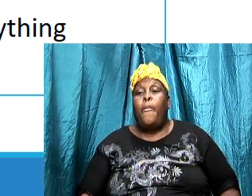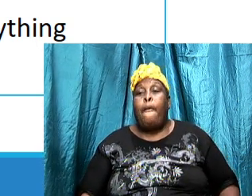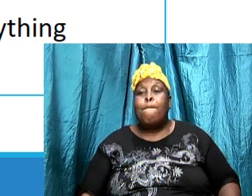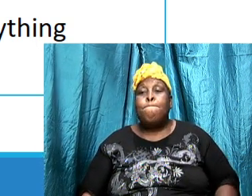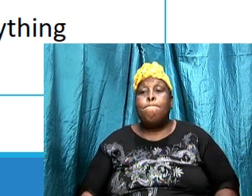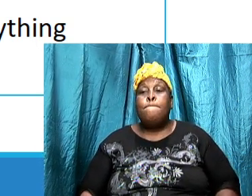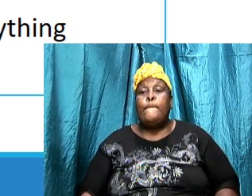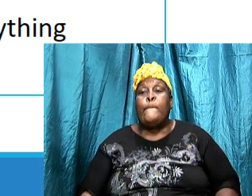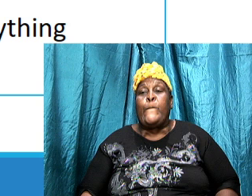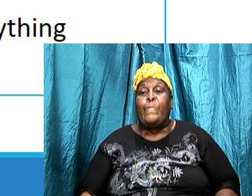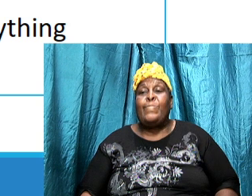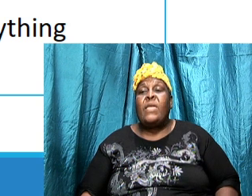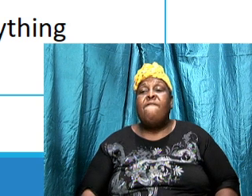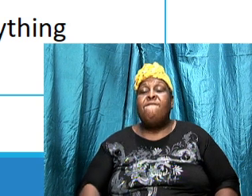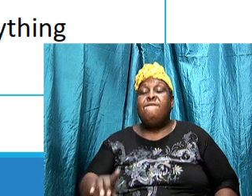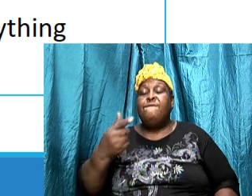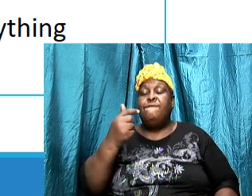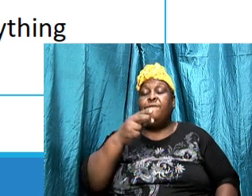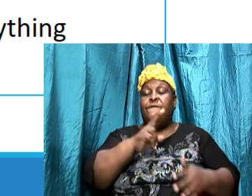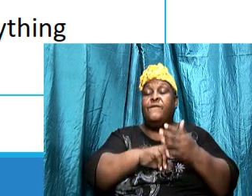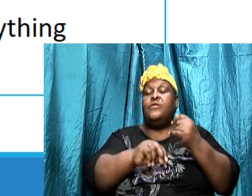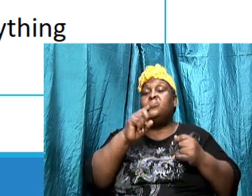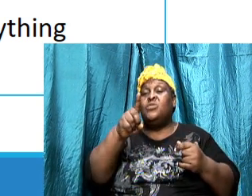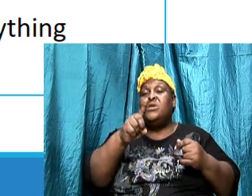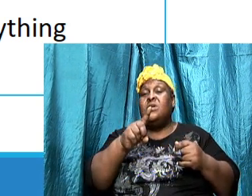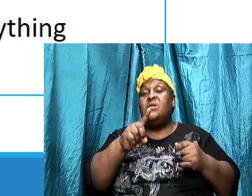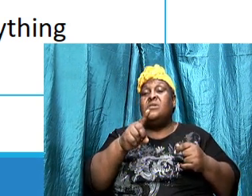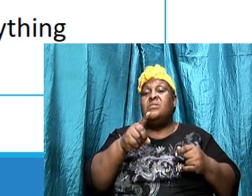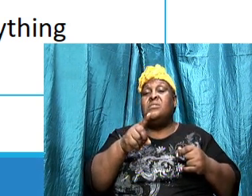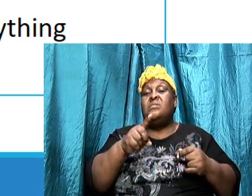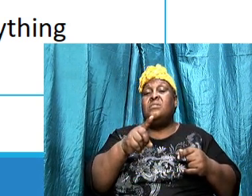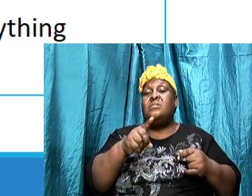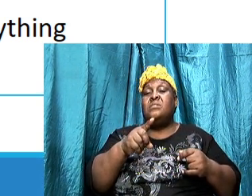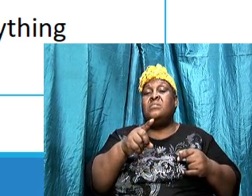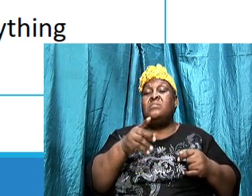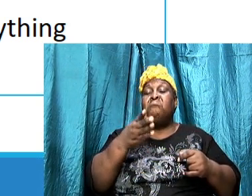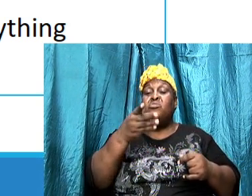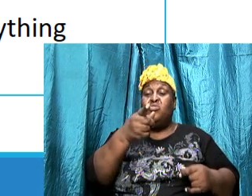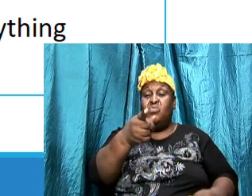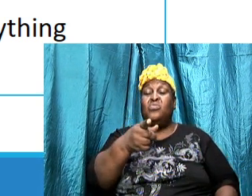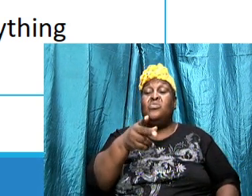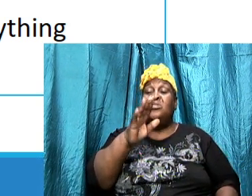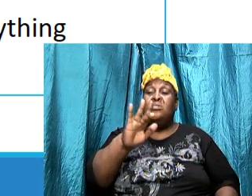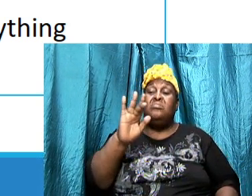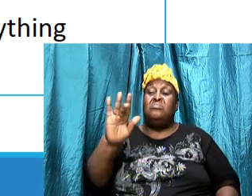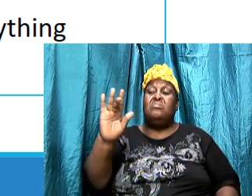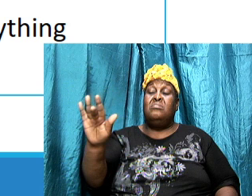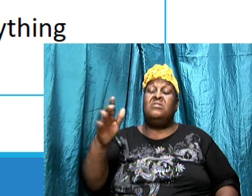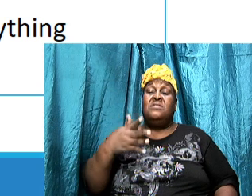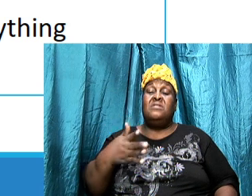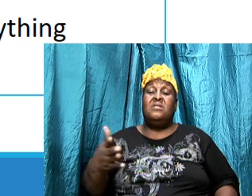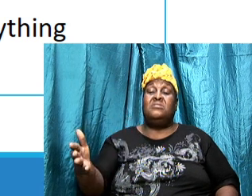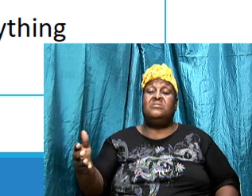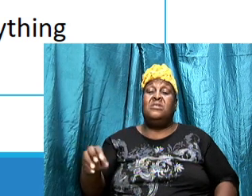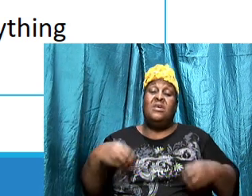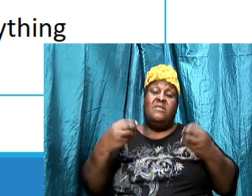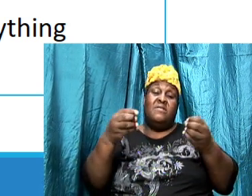it relates to idols. It's because in verse 1 he said, no one's touching things offered unto idols.